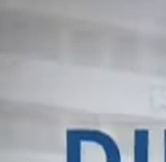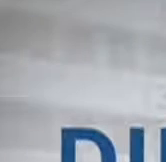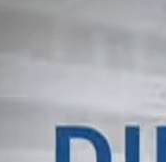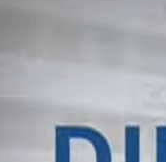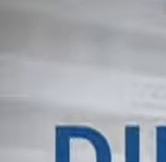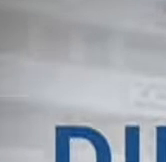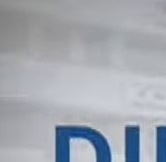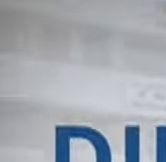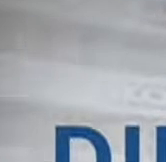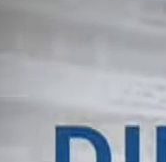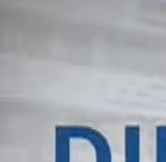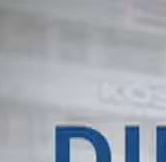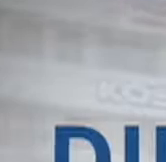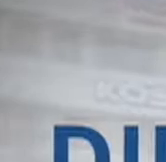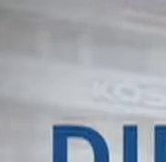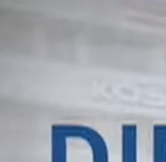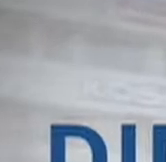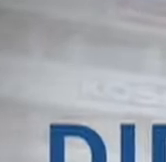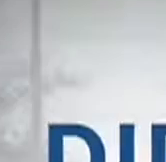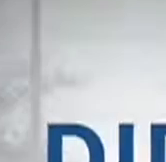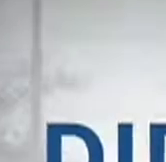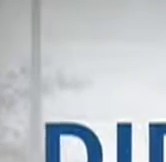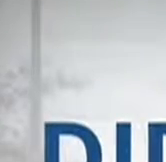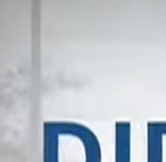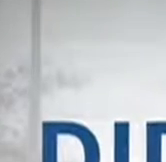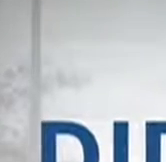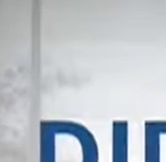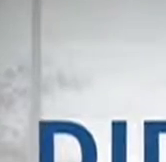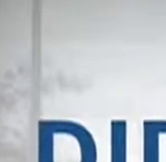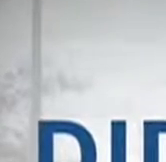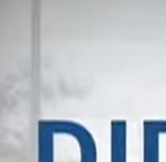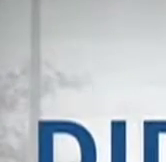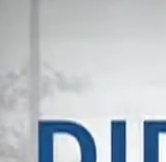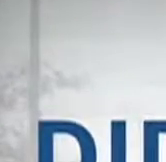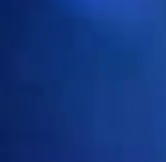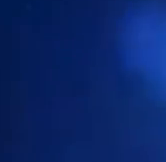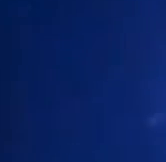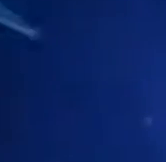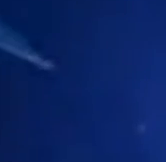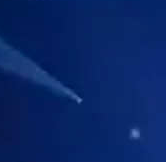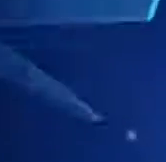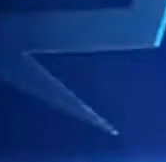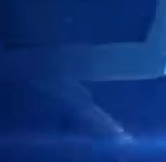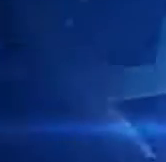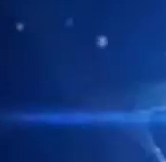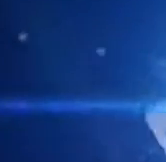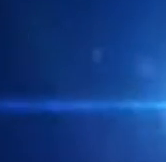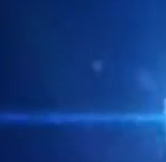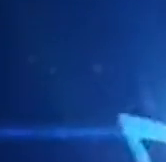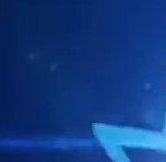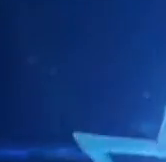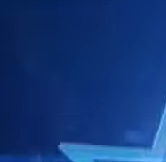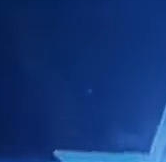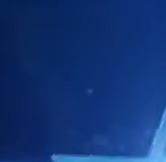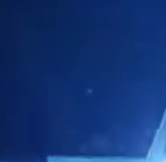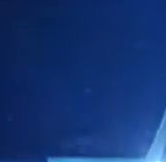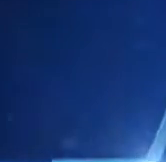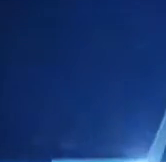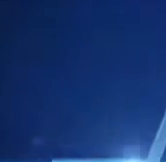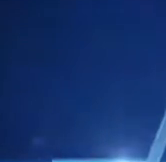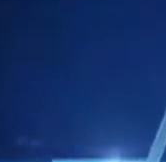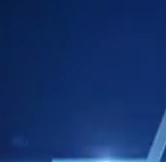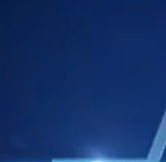Did you know that your advertising campaigns can be strengthened with out-of-home advertising? Prime Media Outdoor is the